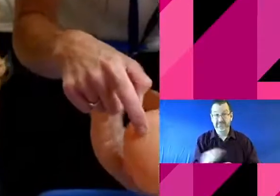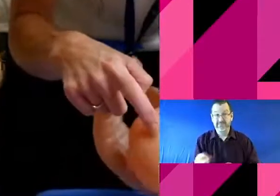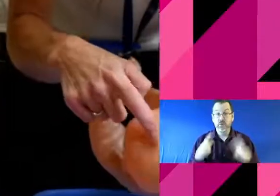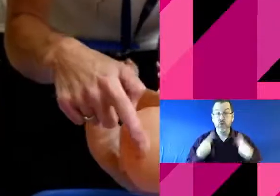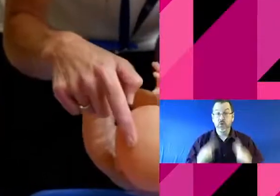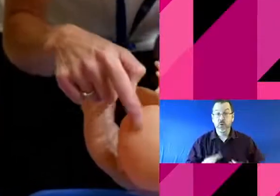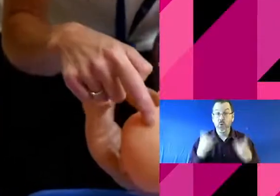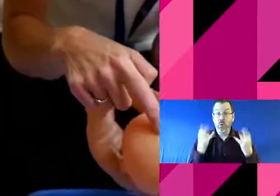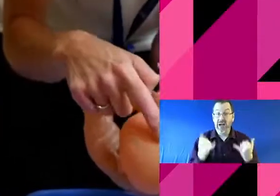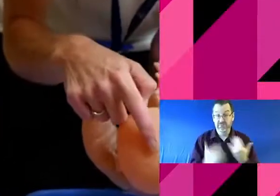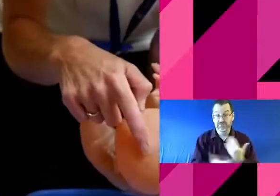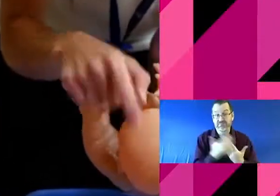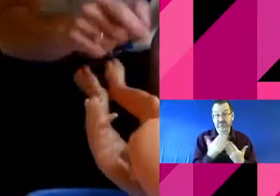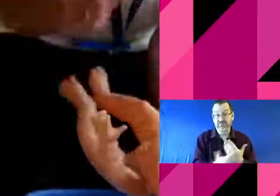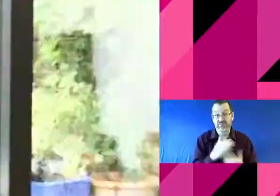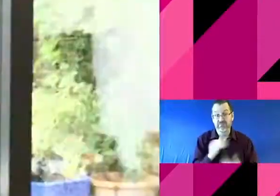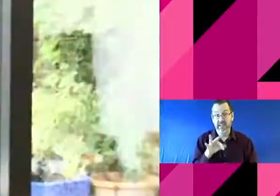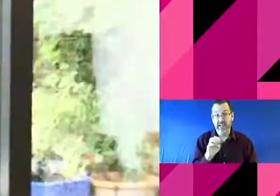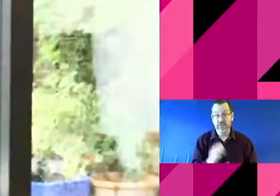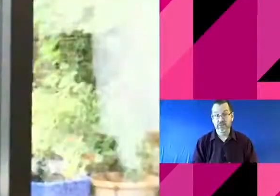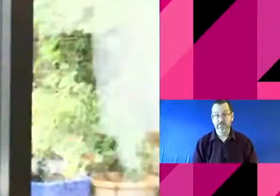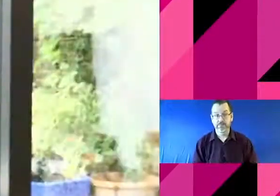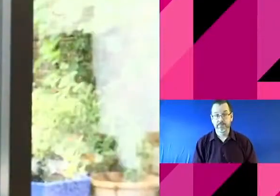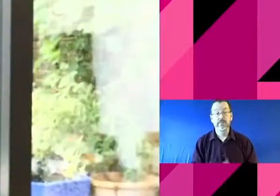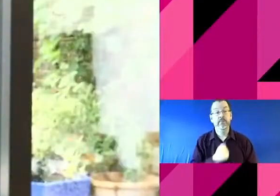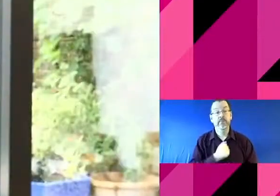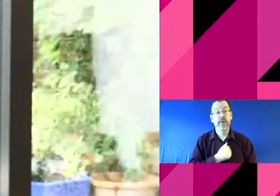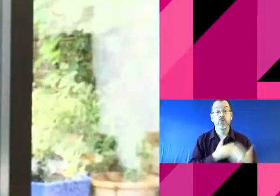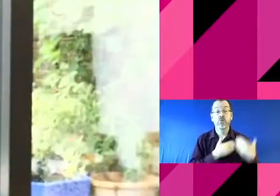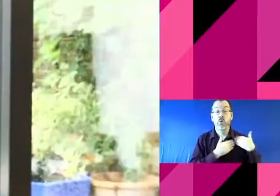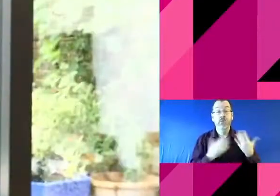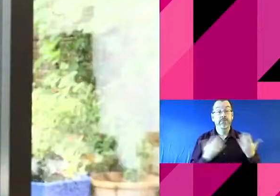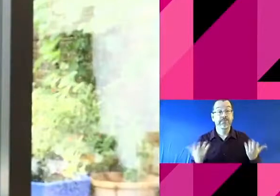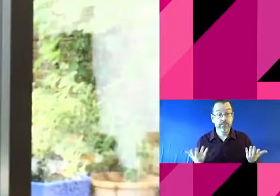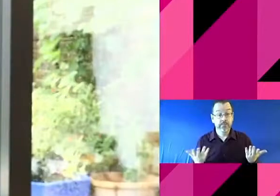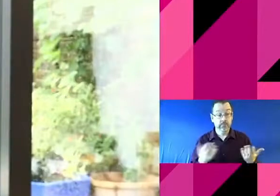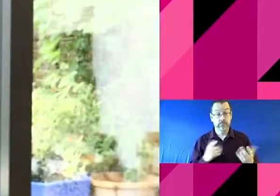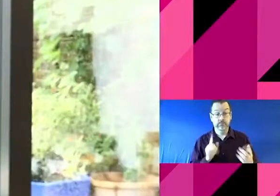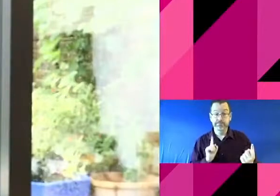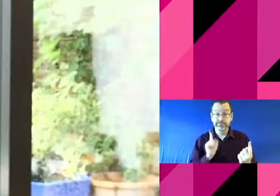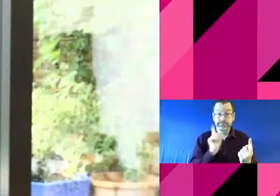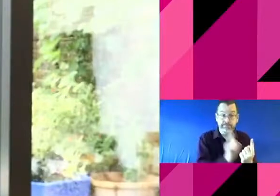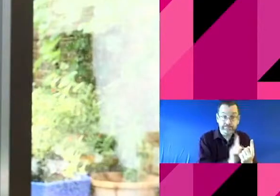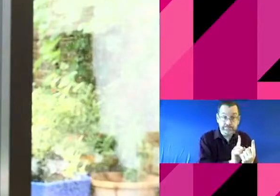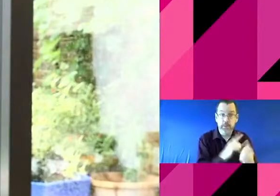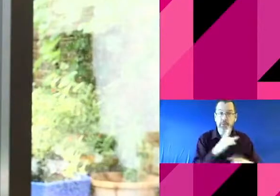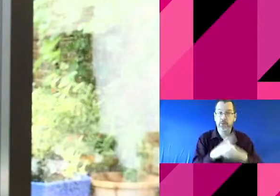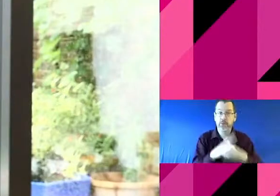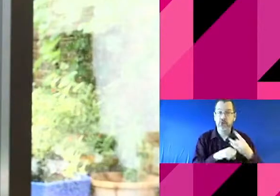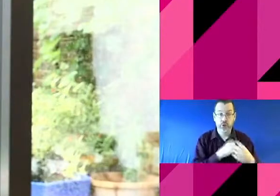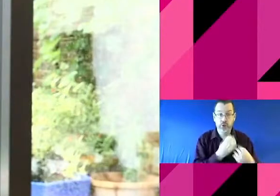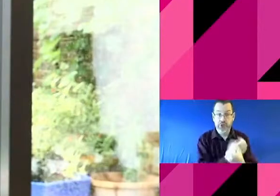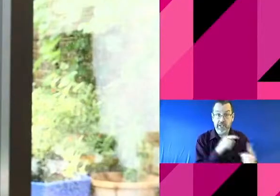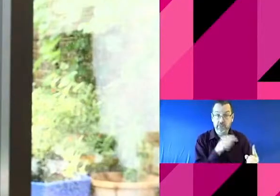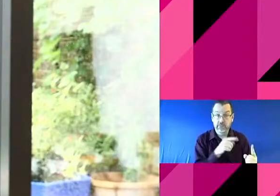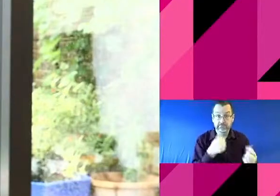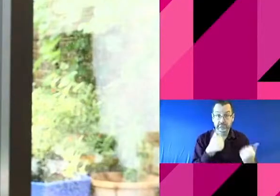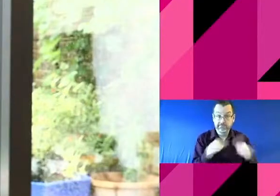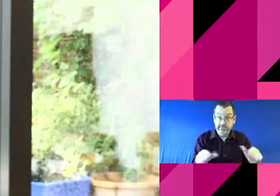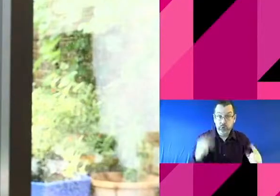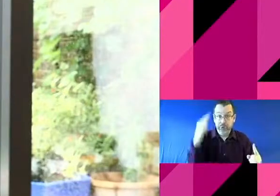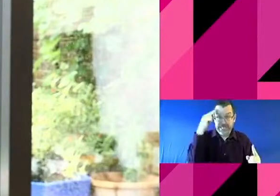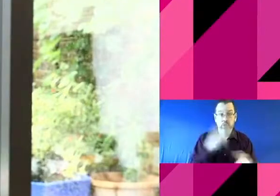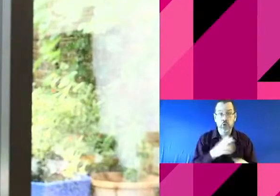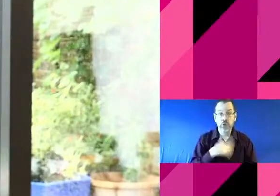age. My role is to intervene and ensure that the child does understand and is not agreeing with